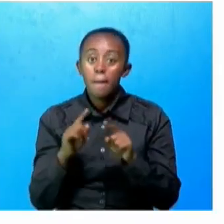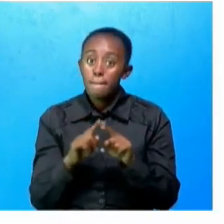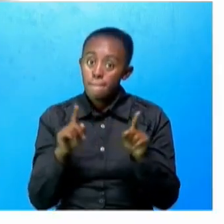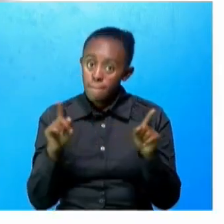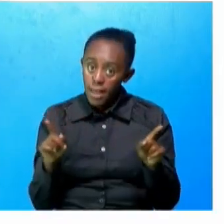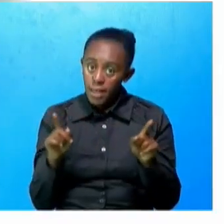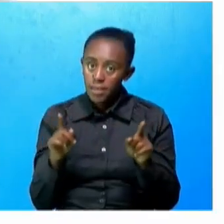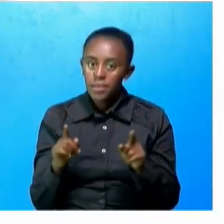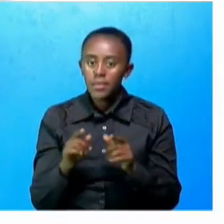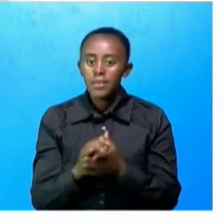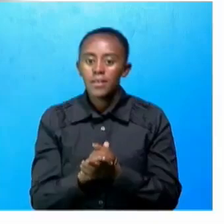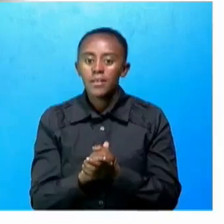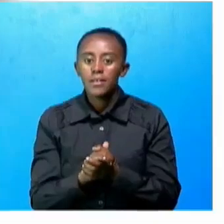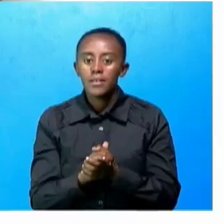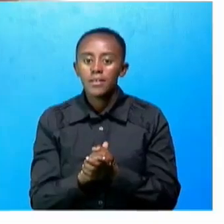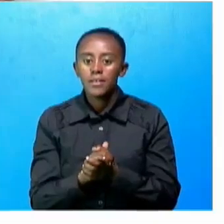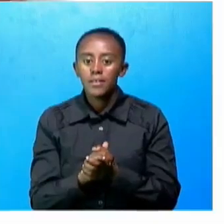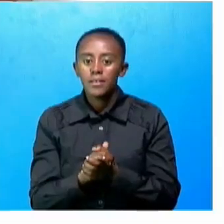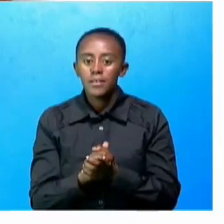bats have